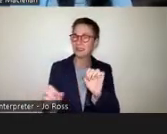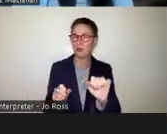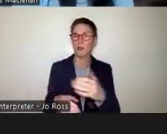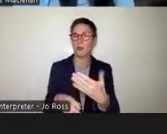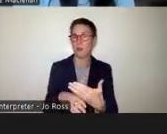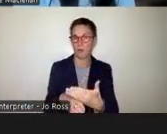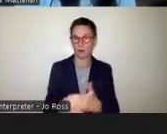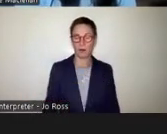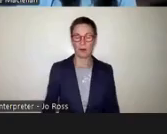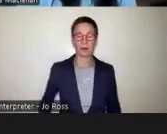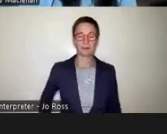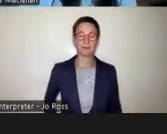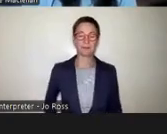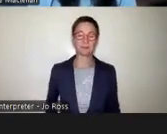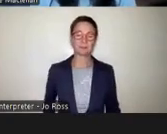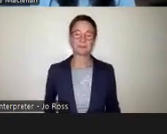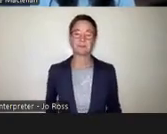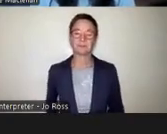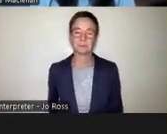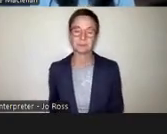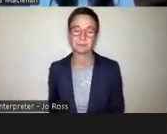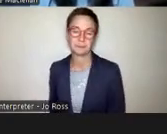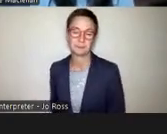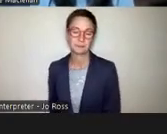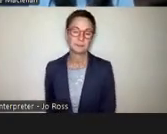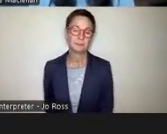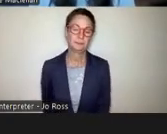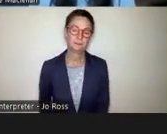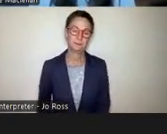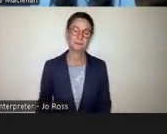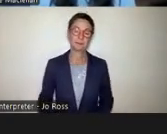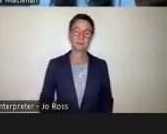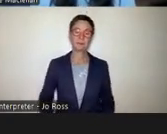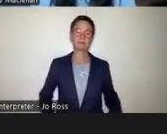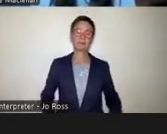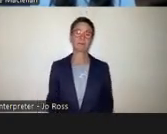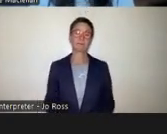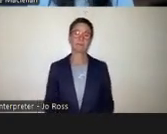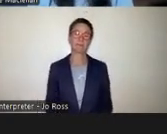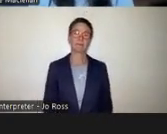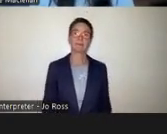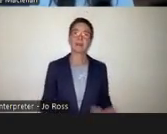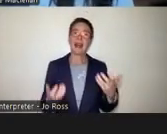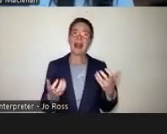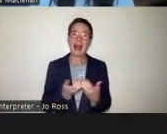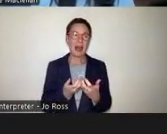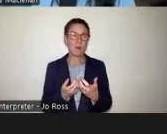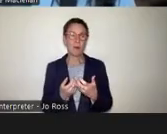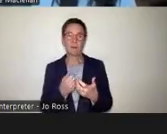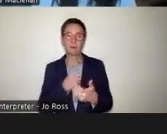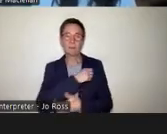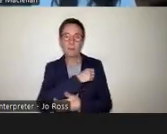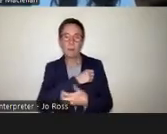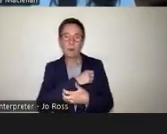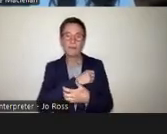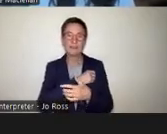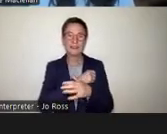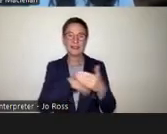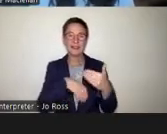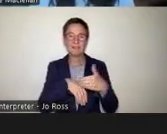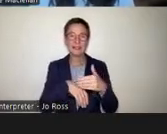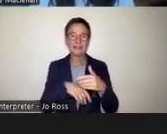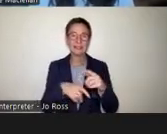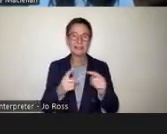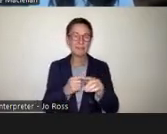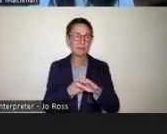work. Um, because the way that poverty affects families is different with every family in every area, and the way